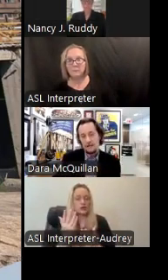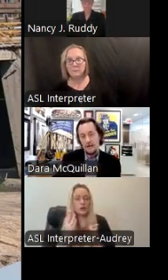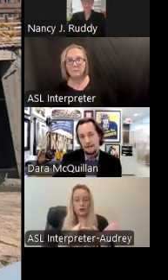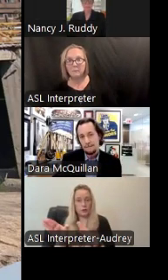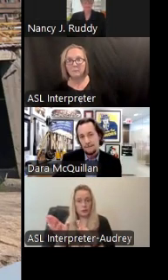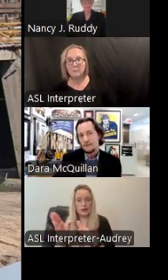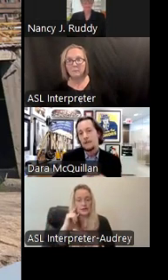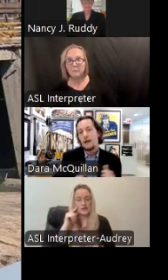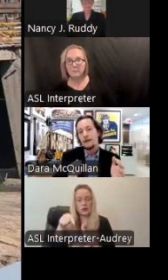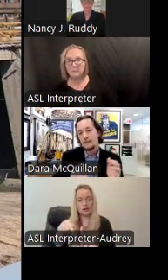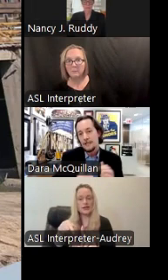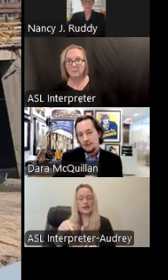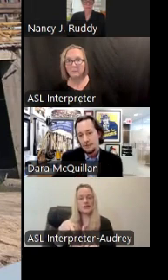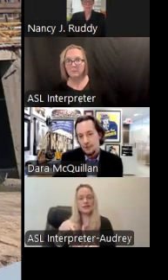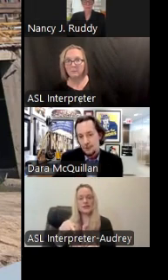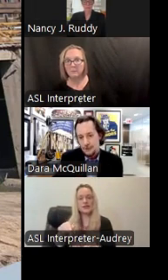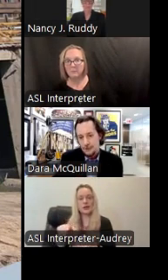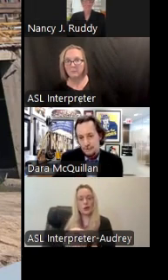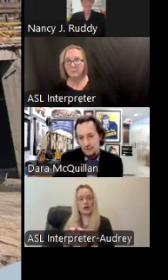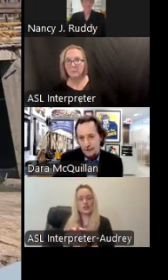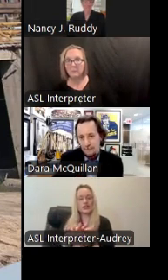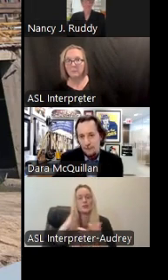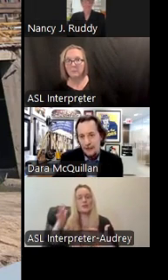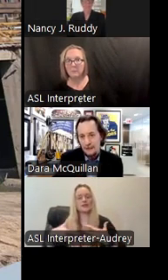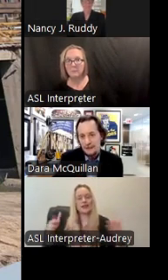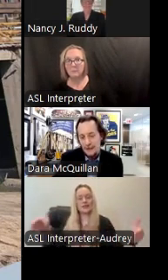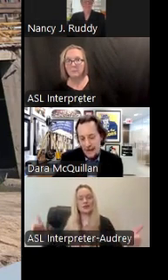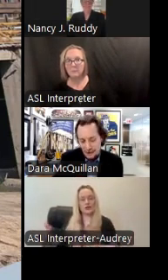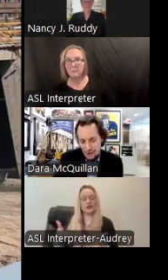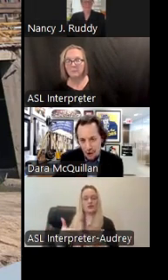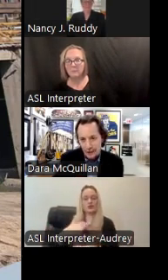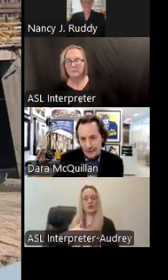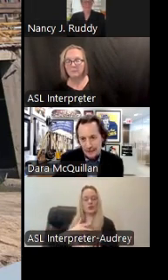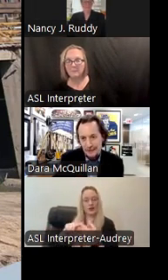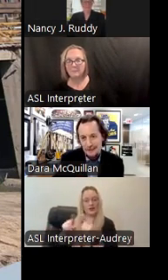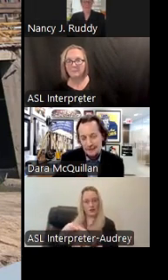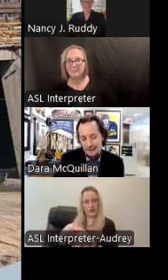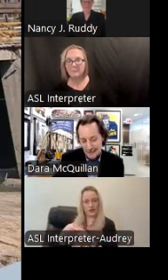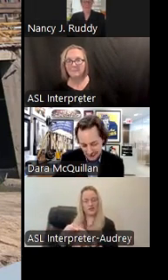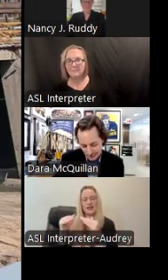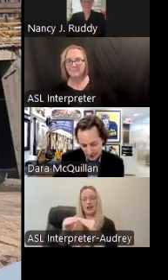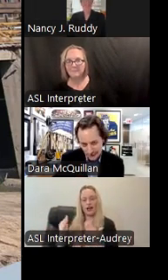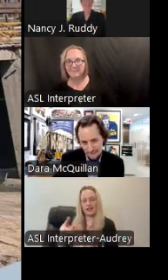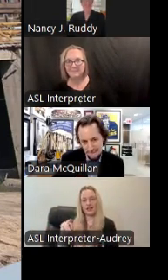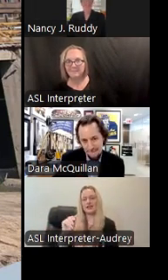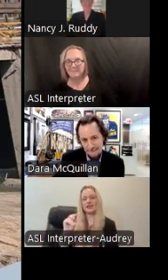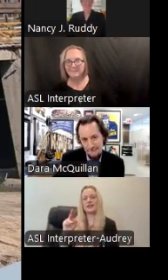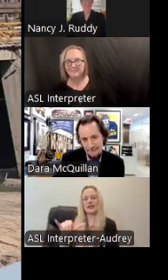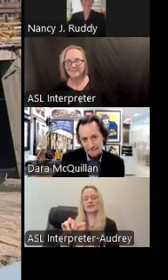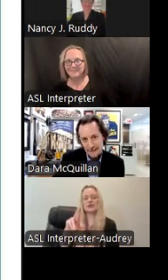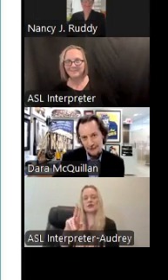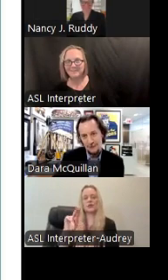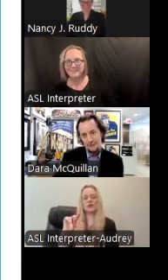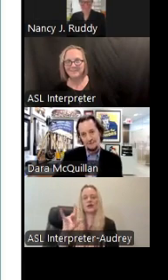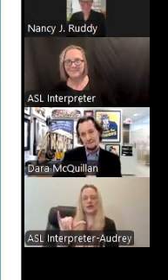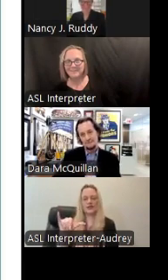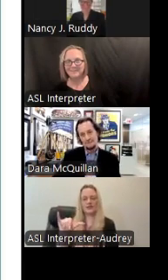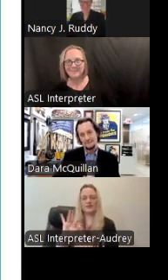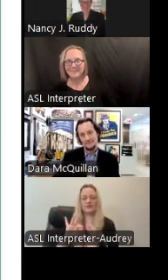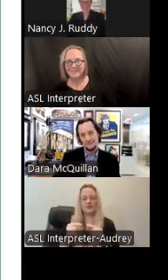for this site, I'm delighted to introduce my friend and colleague, Nancy Ruddy. Thank